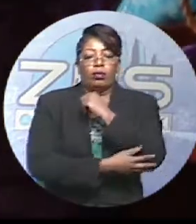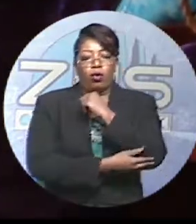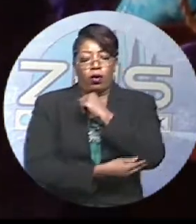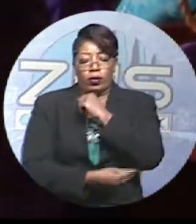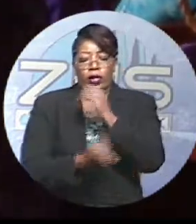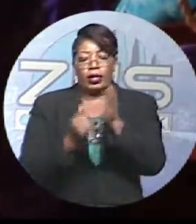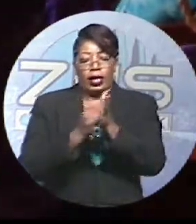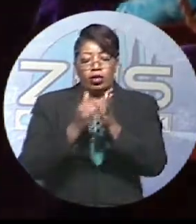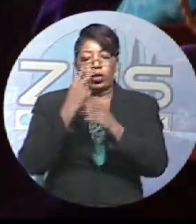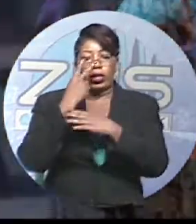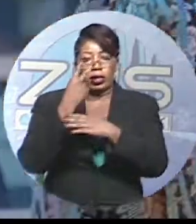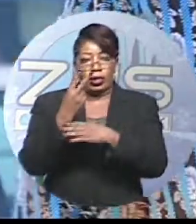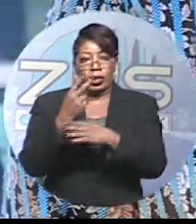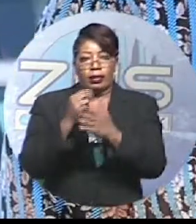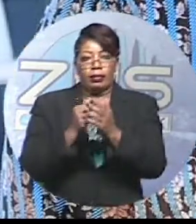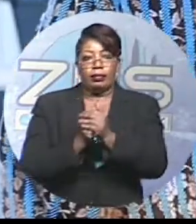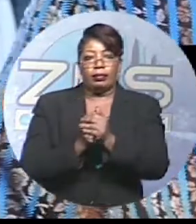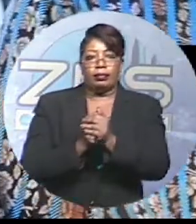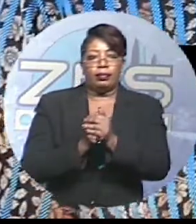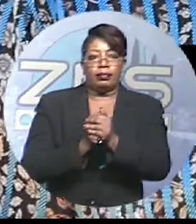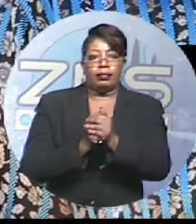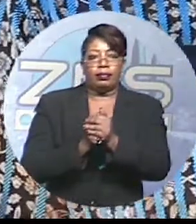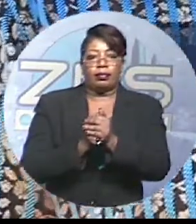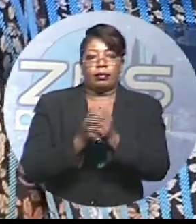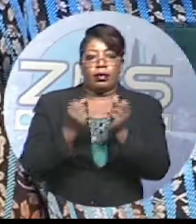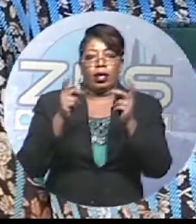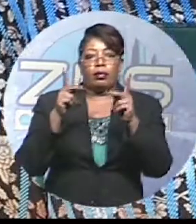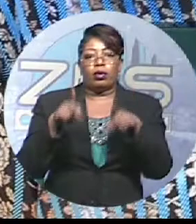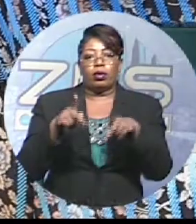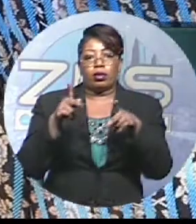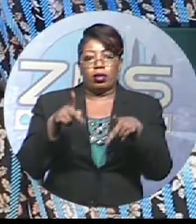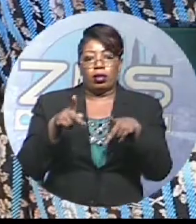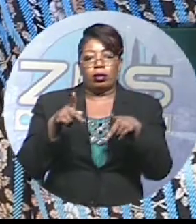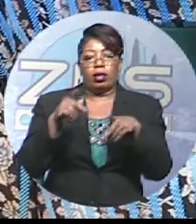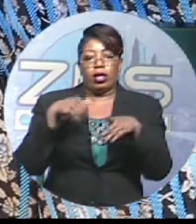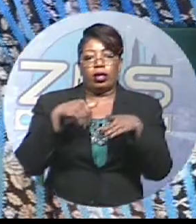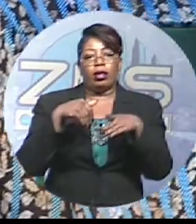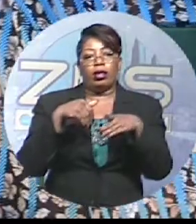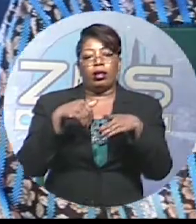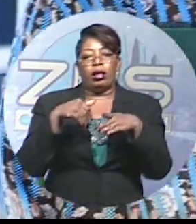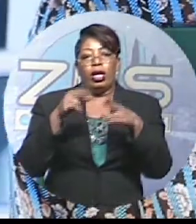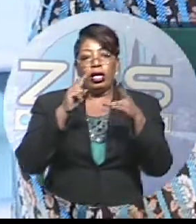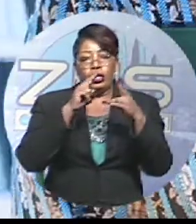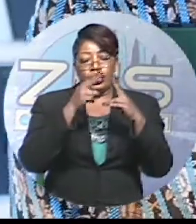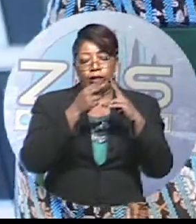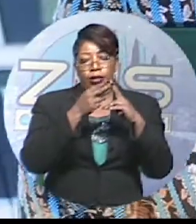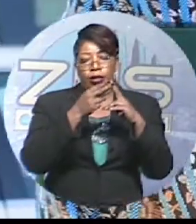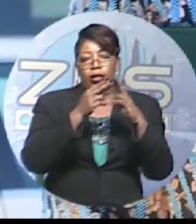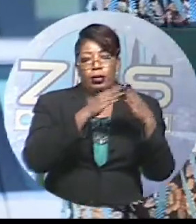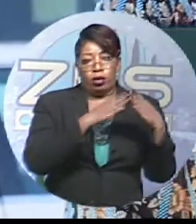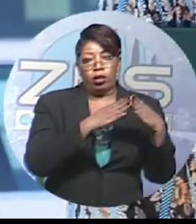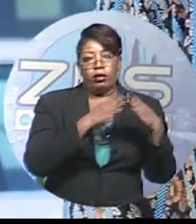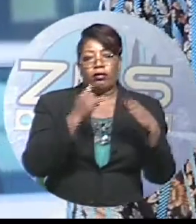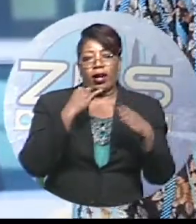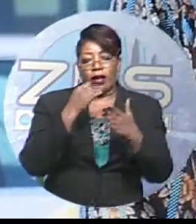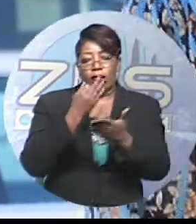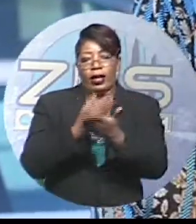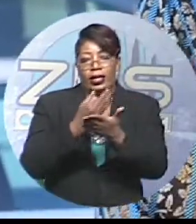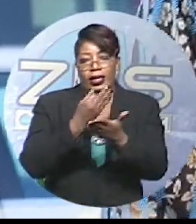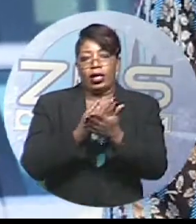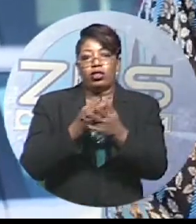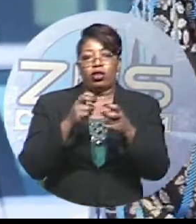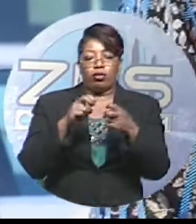that's obvious. So people in very influential neighborhoods now are finding themselves in financial